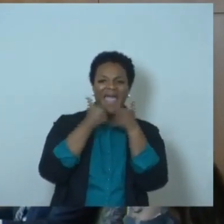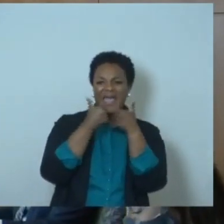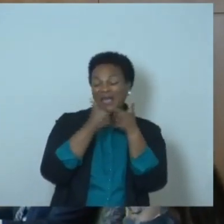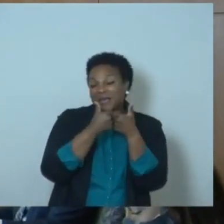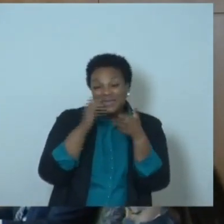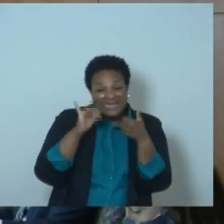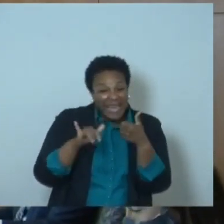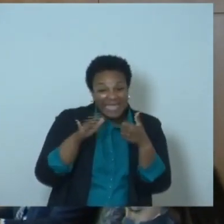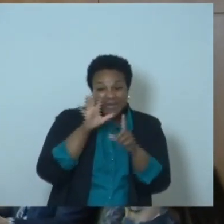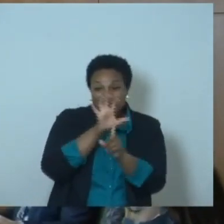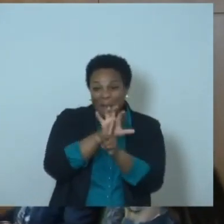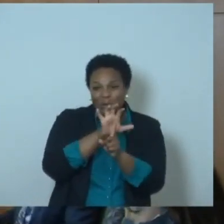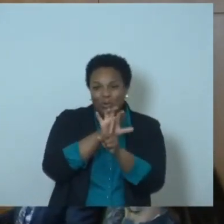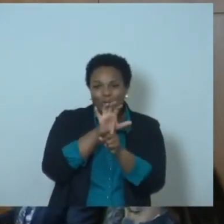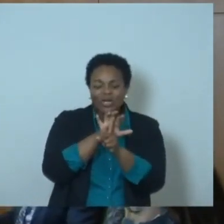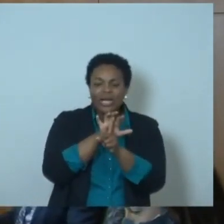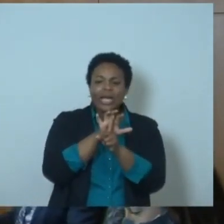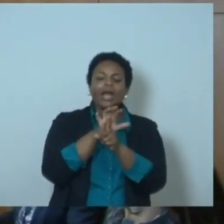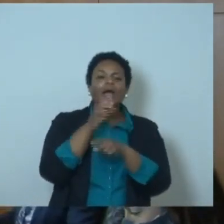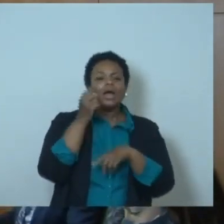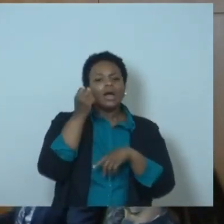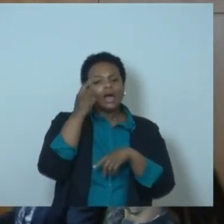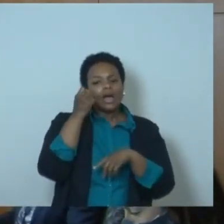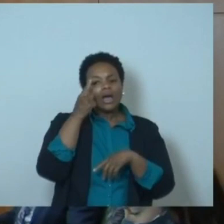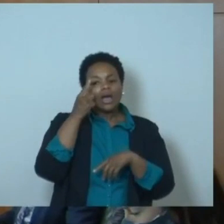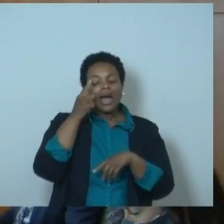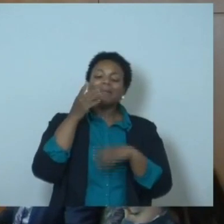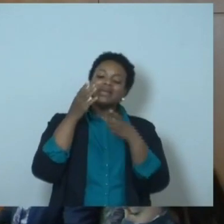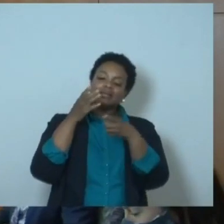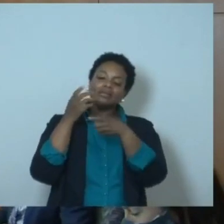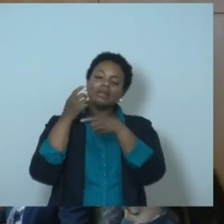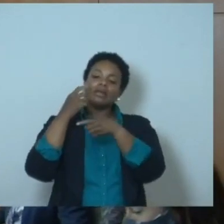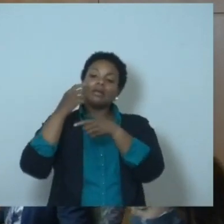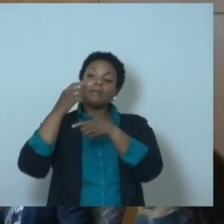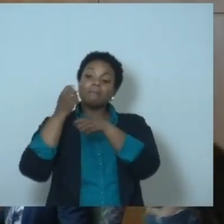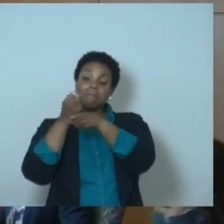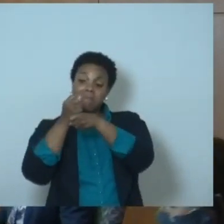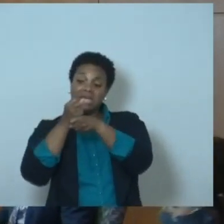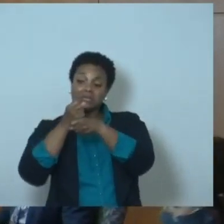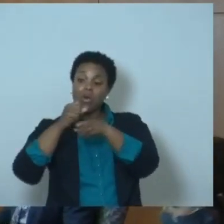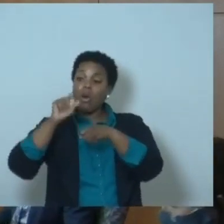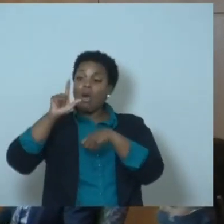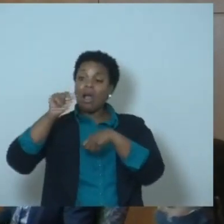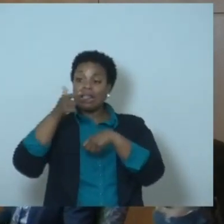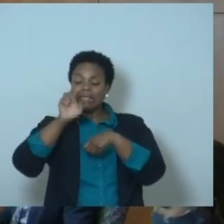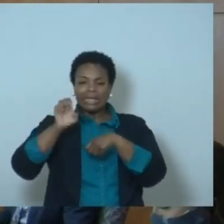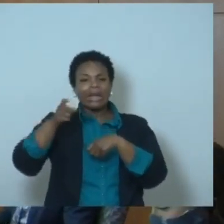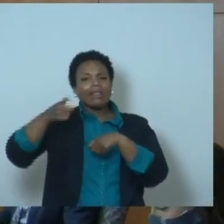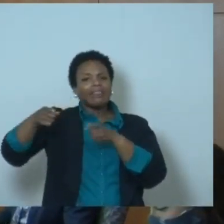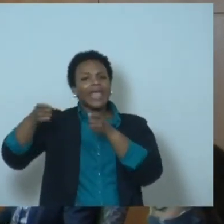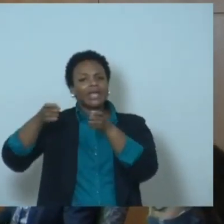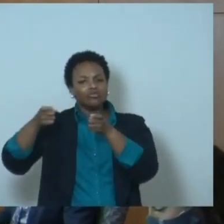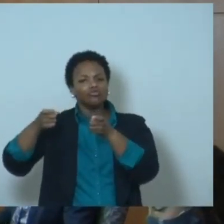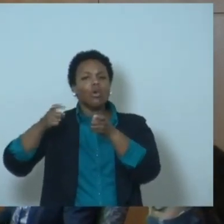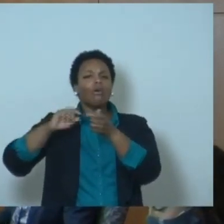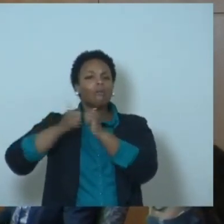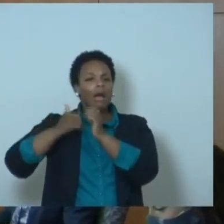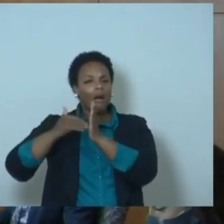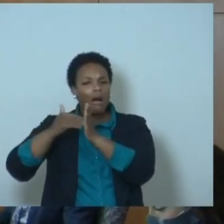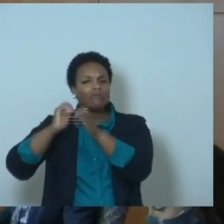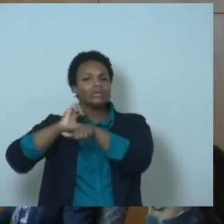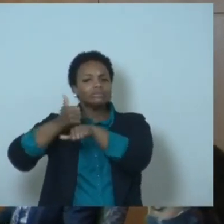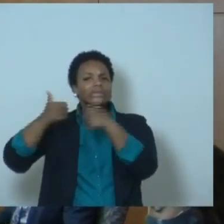here. Their leagues obviously have control over games and such, but I guess I wanted to ask the general question, is the